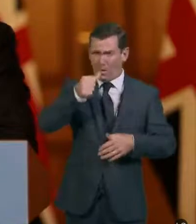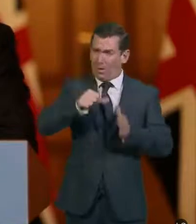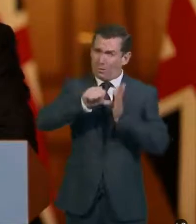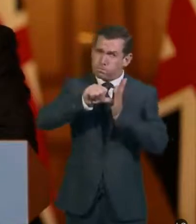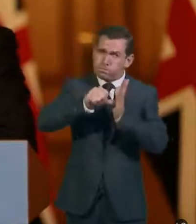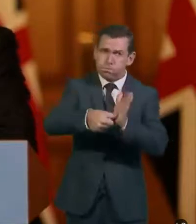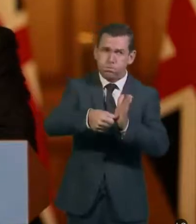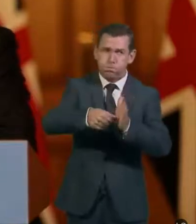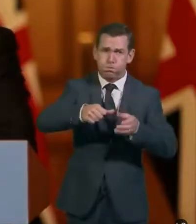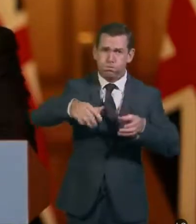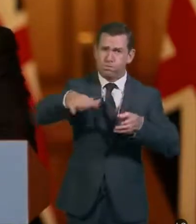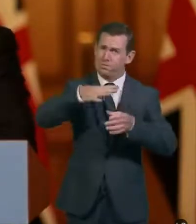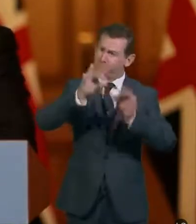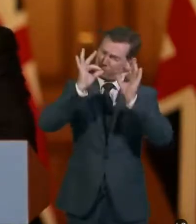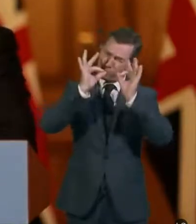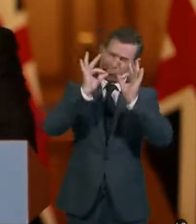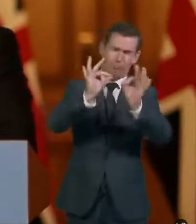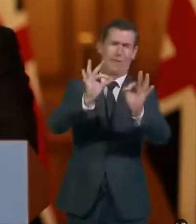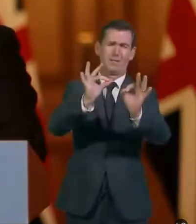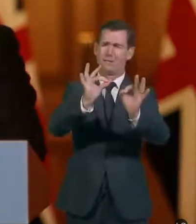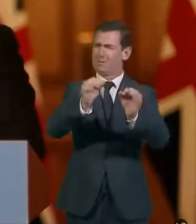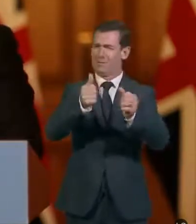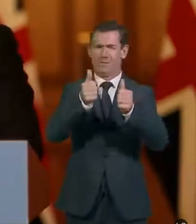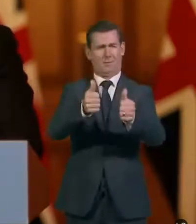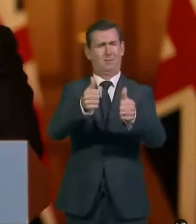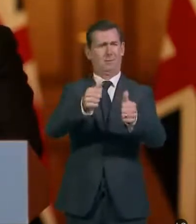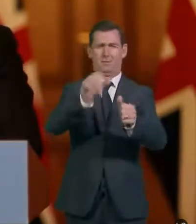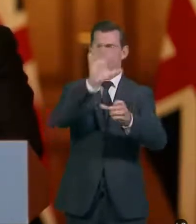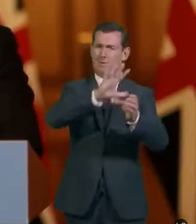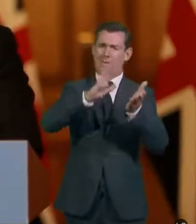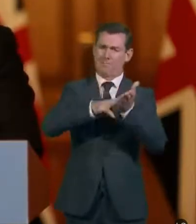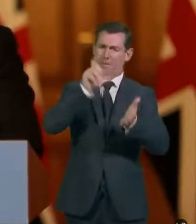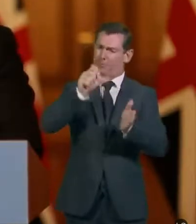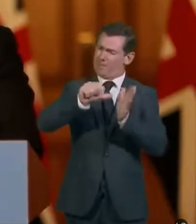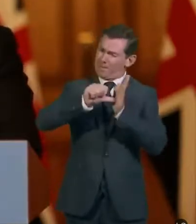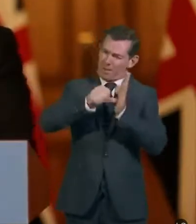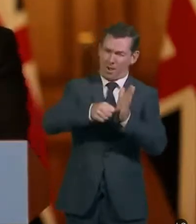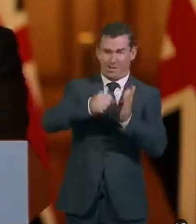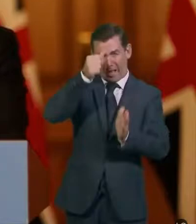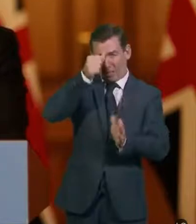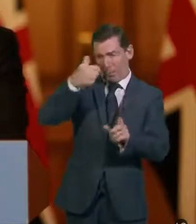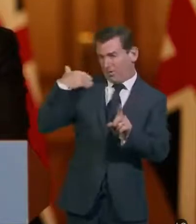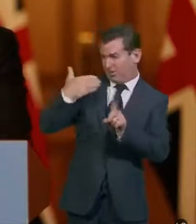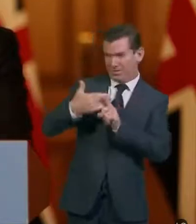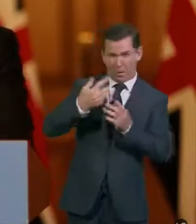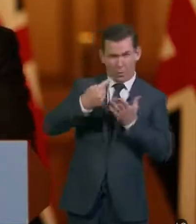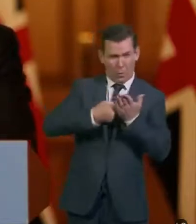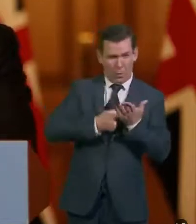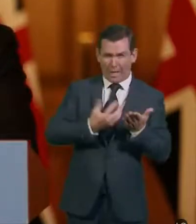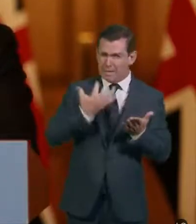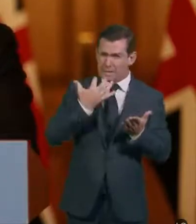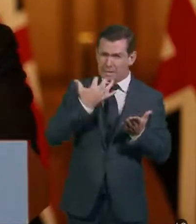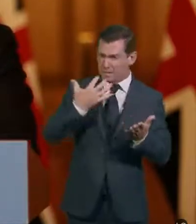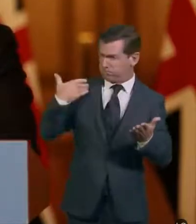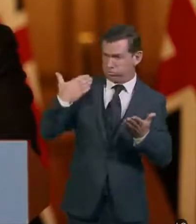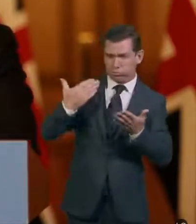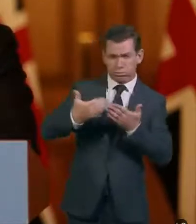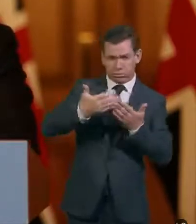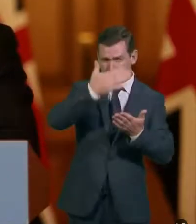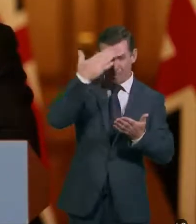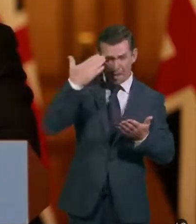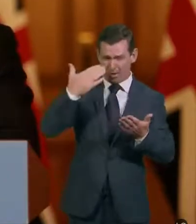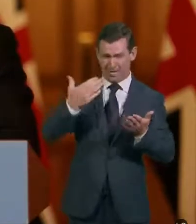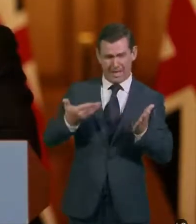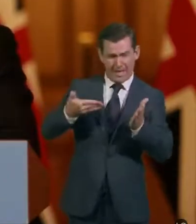the country, on top of the restrictions they've already had to endure since the summer. But I must